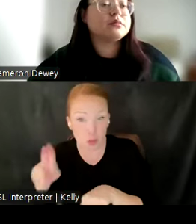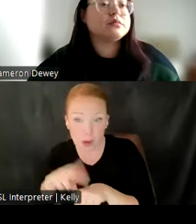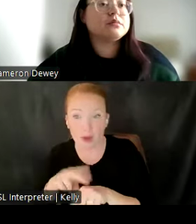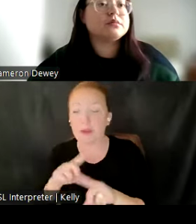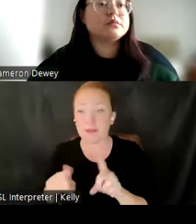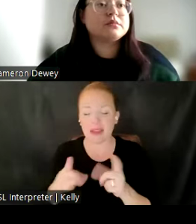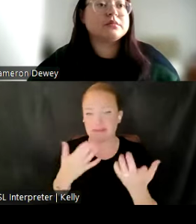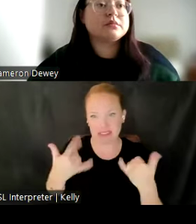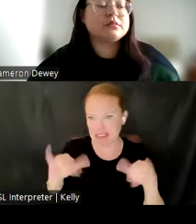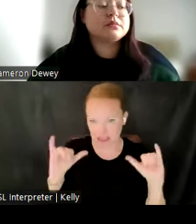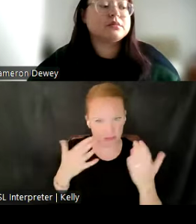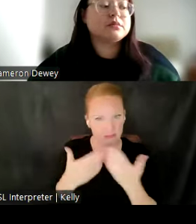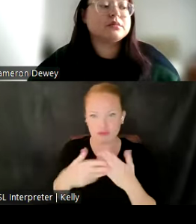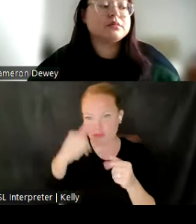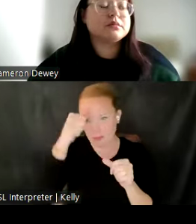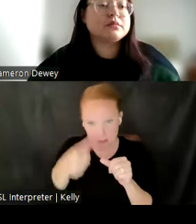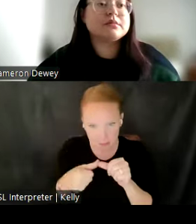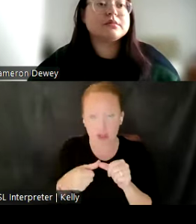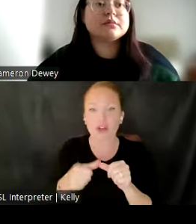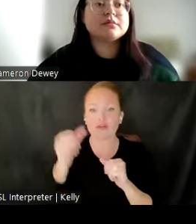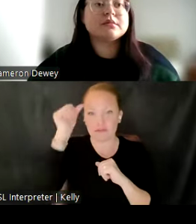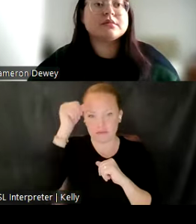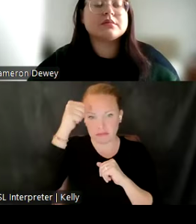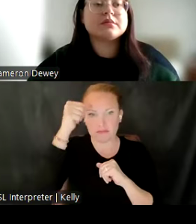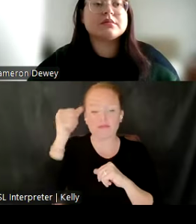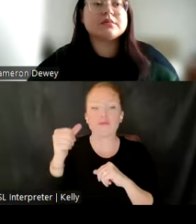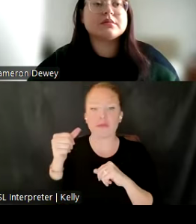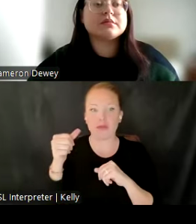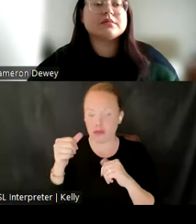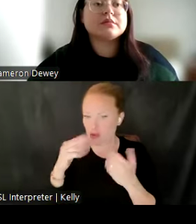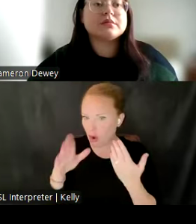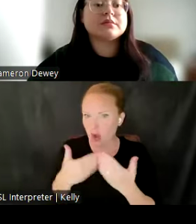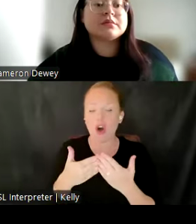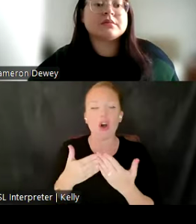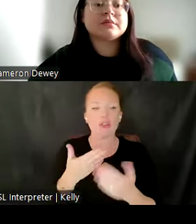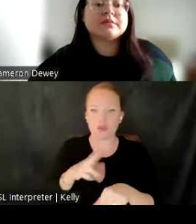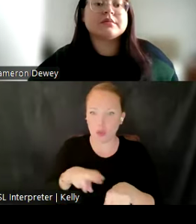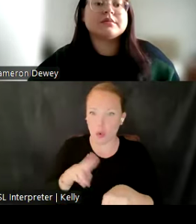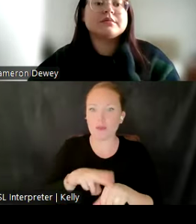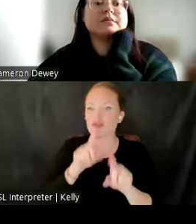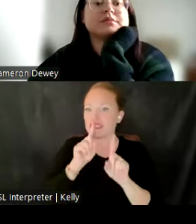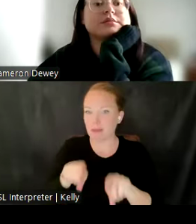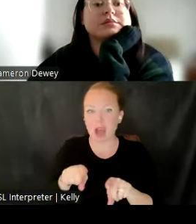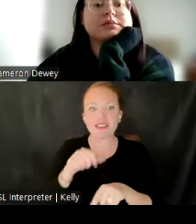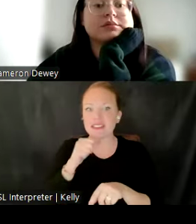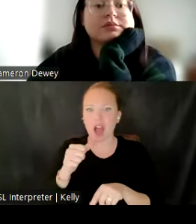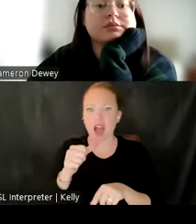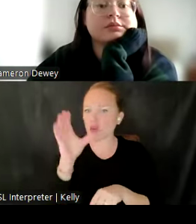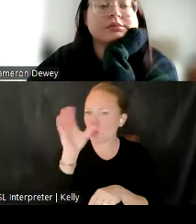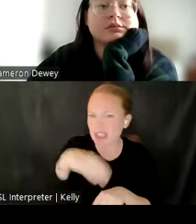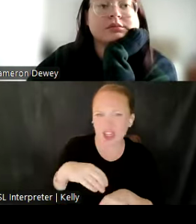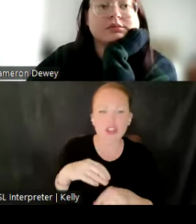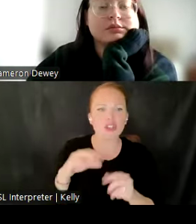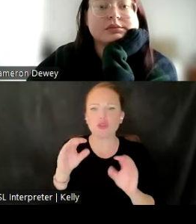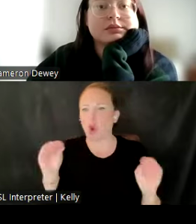want to remember and keep in mind that they are all valid, normal responses, and there is no one way or one correct